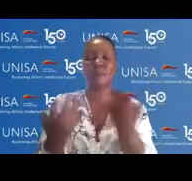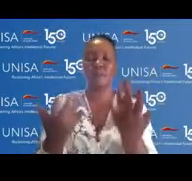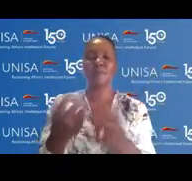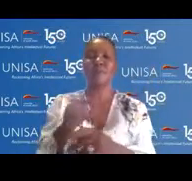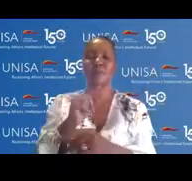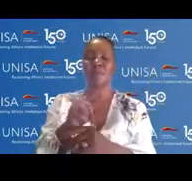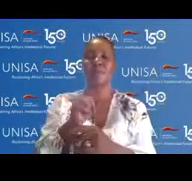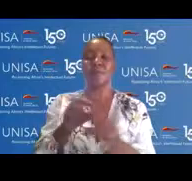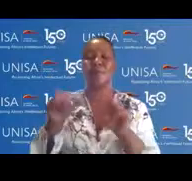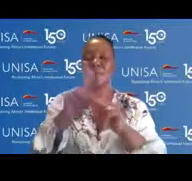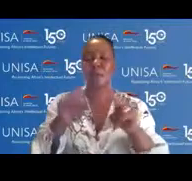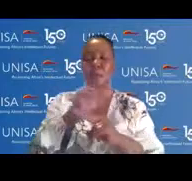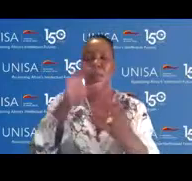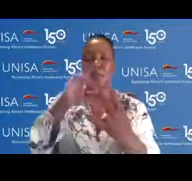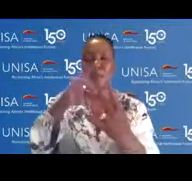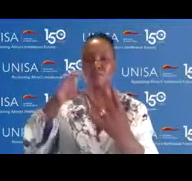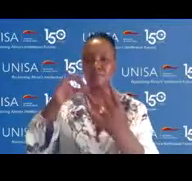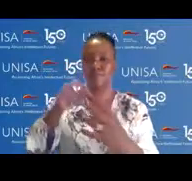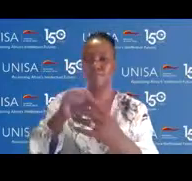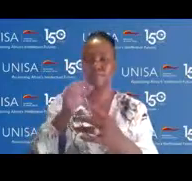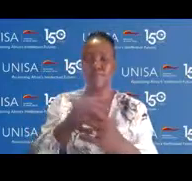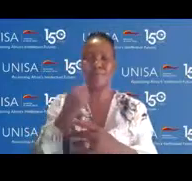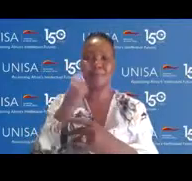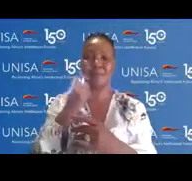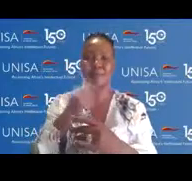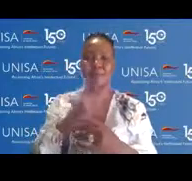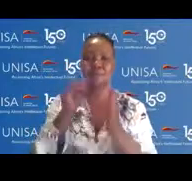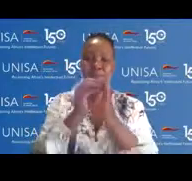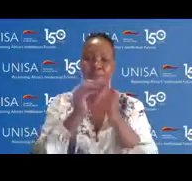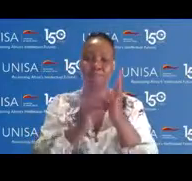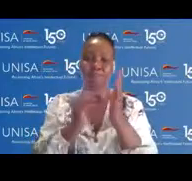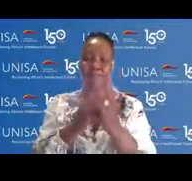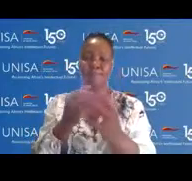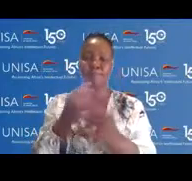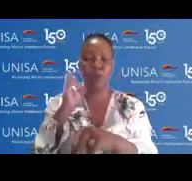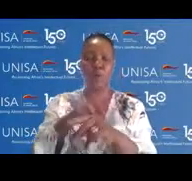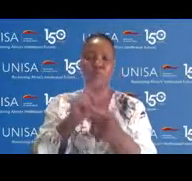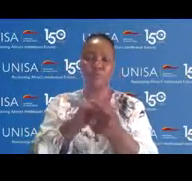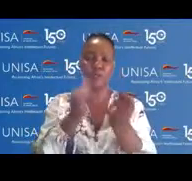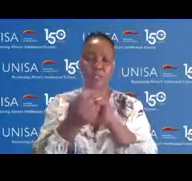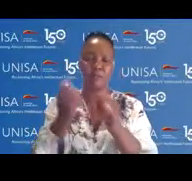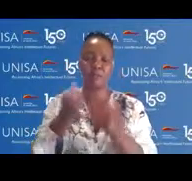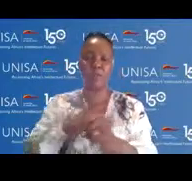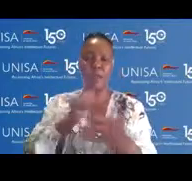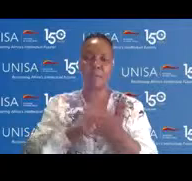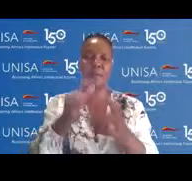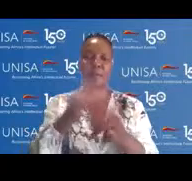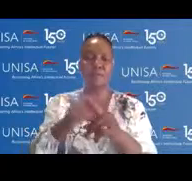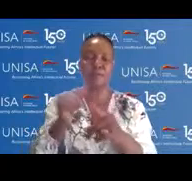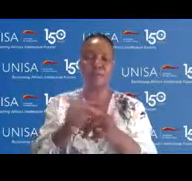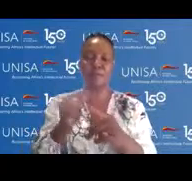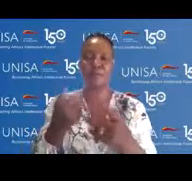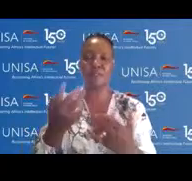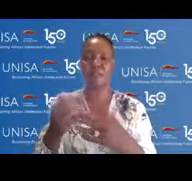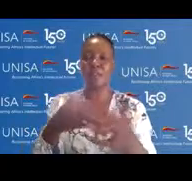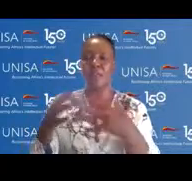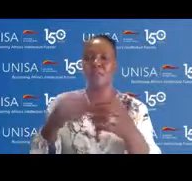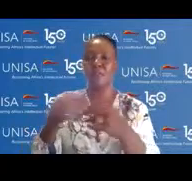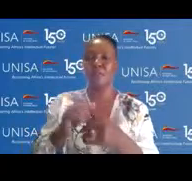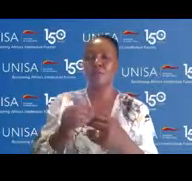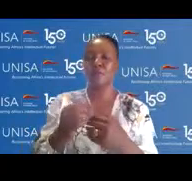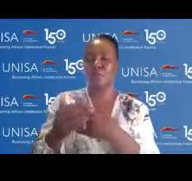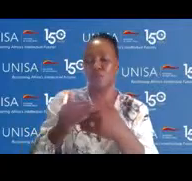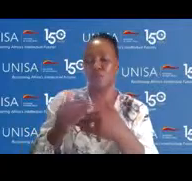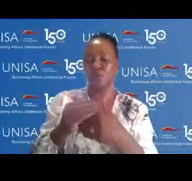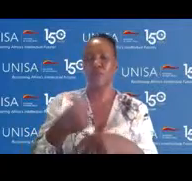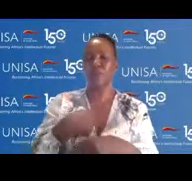very easy to set up as well. I definitely need to change my password though in case anybody lives close to me. So yes, guys, so that's pretty much it.